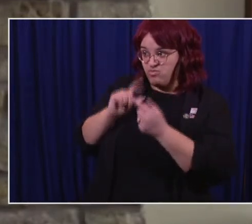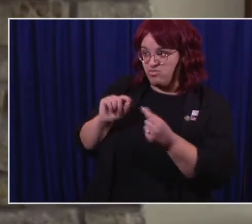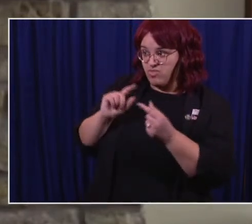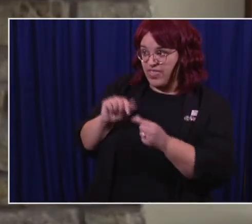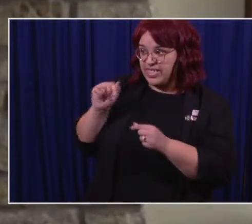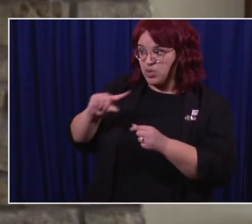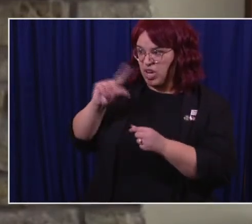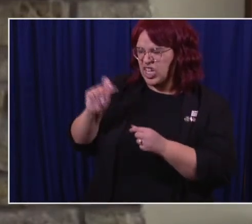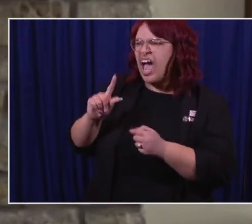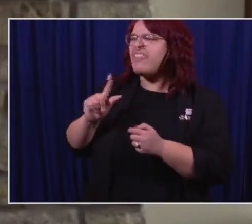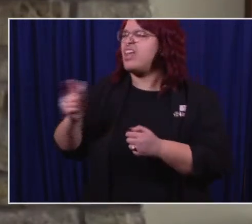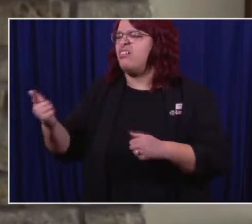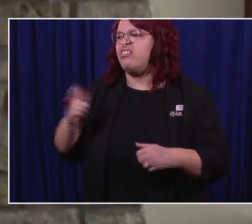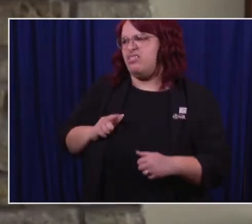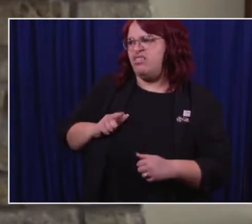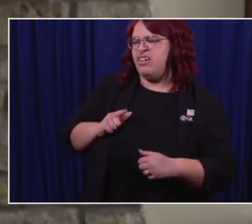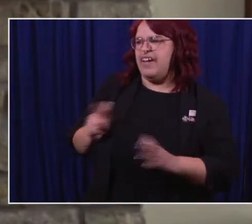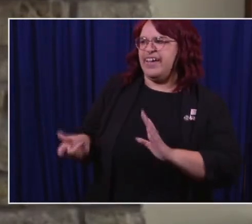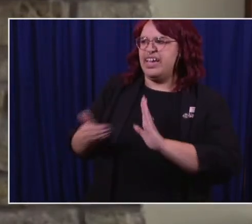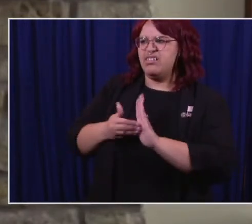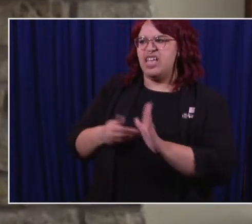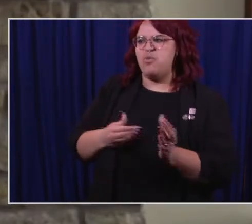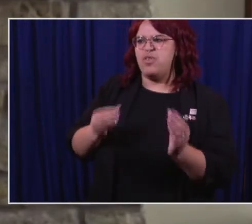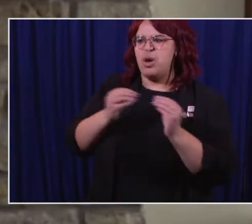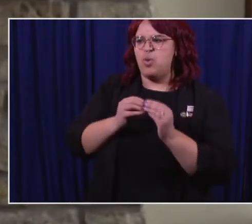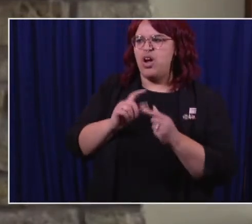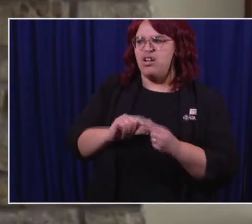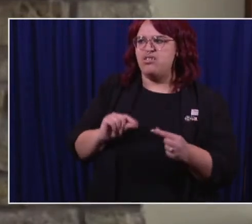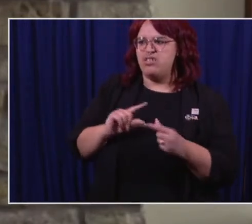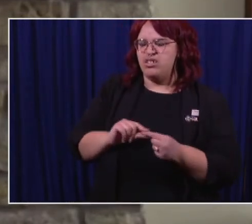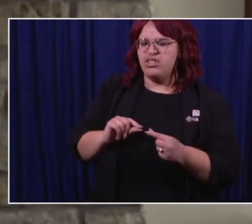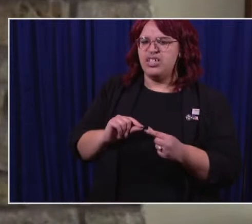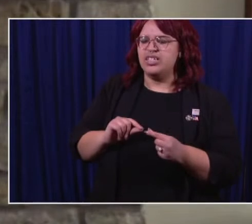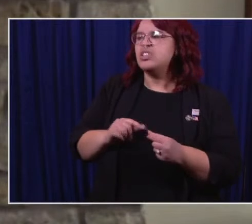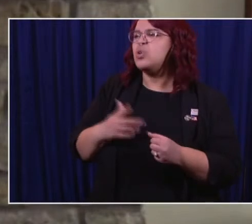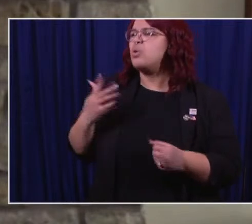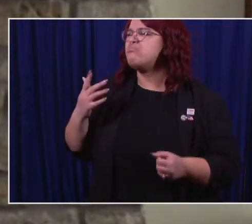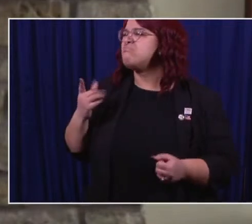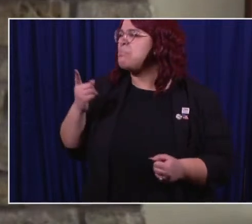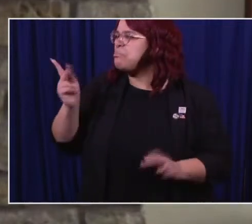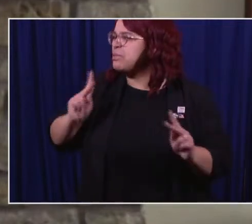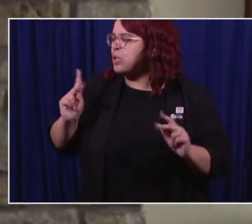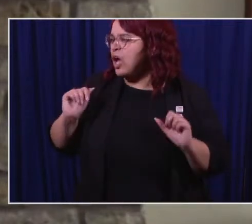to talk about something else. I'm going to come back to you. But hesitancy, why do you think we're seeing